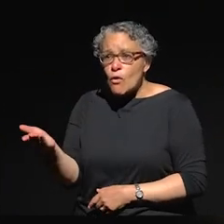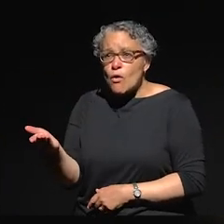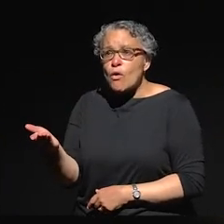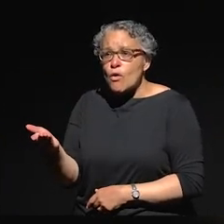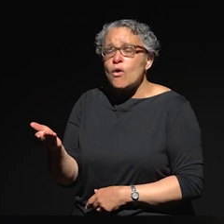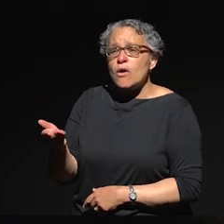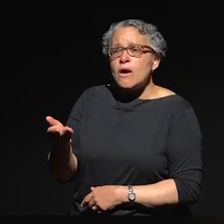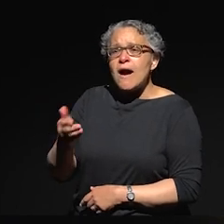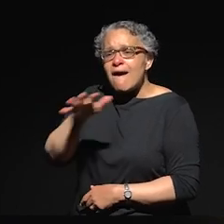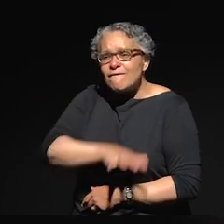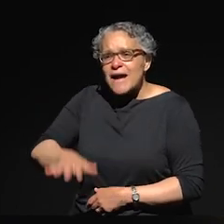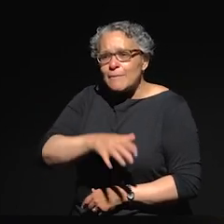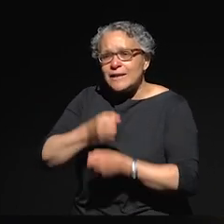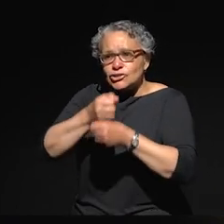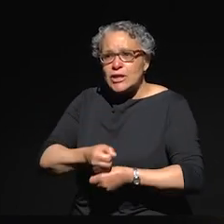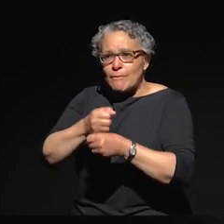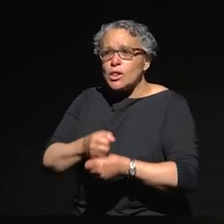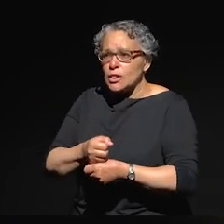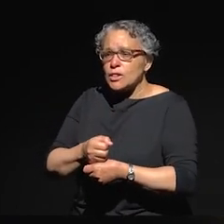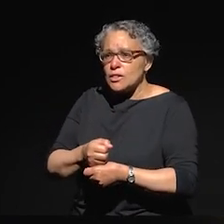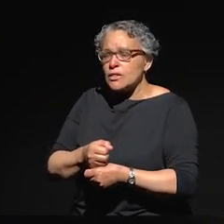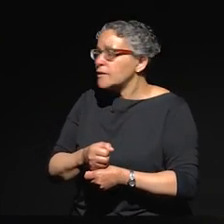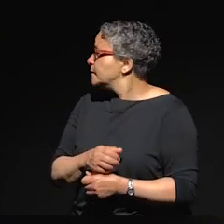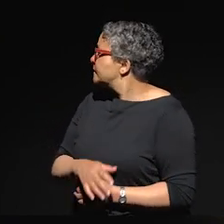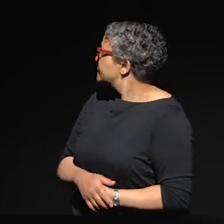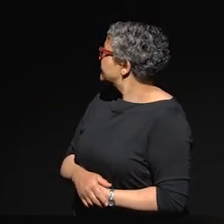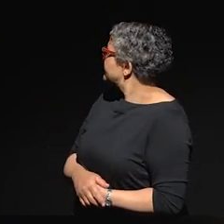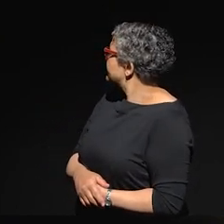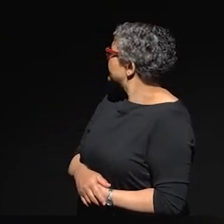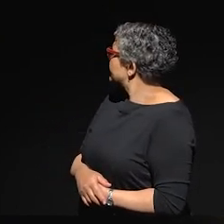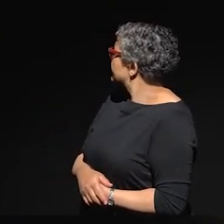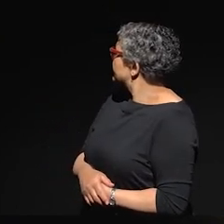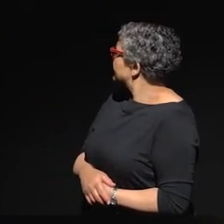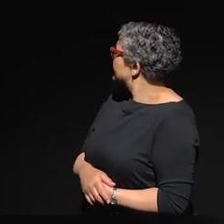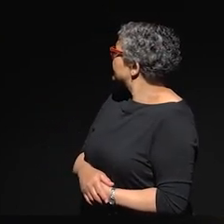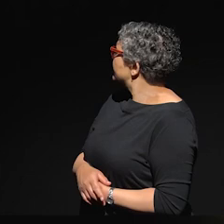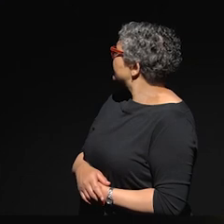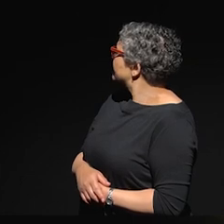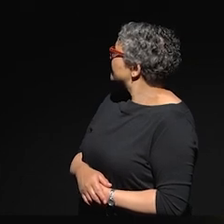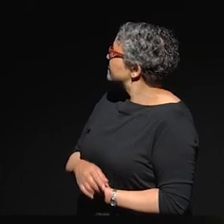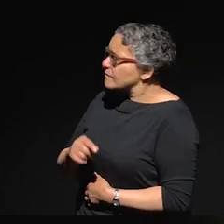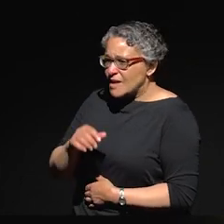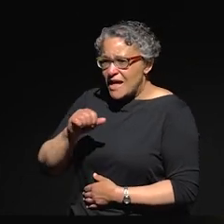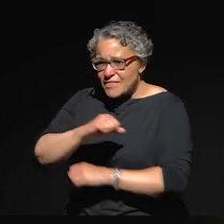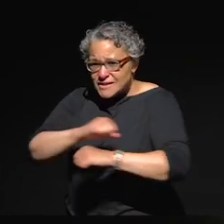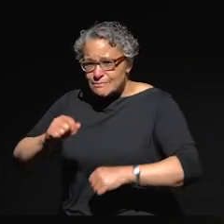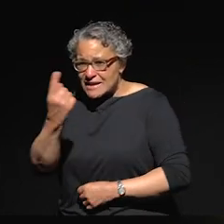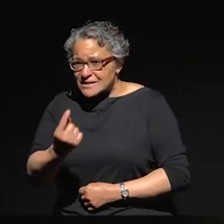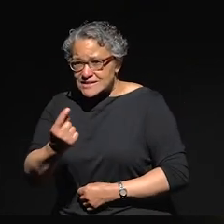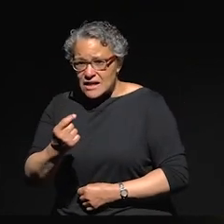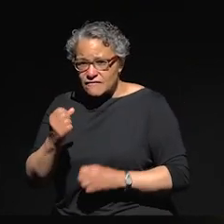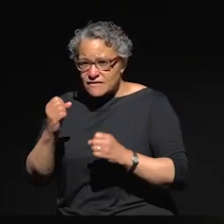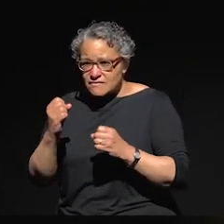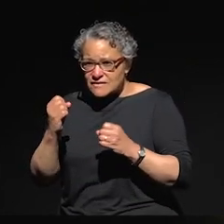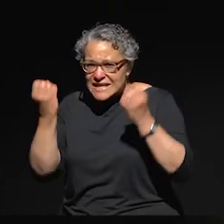di Castello, the town you see here, it's the upper Tiber Valley. And it's a dark space. So this is meant to project